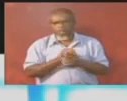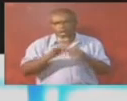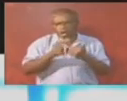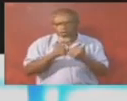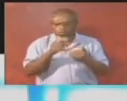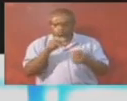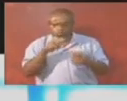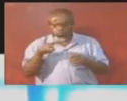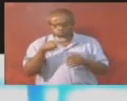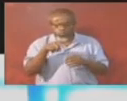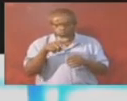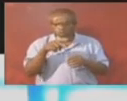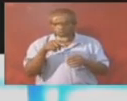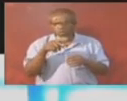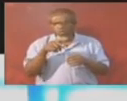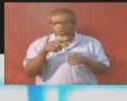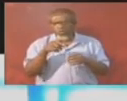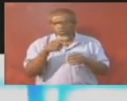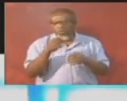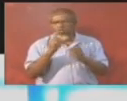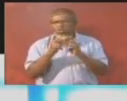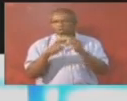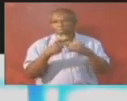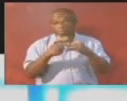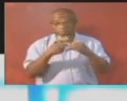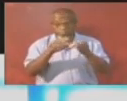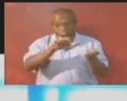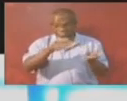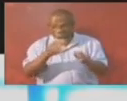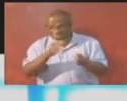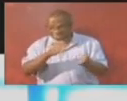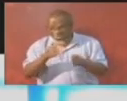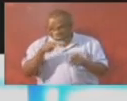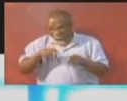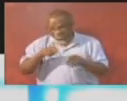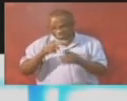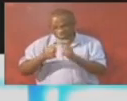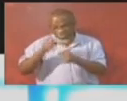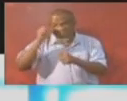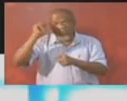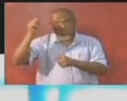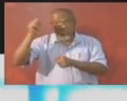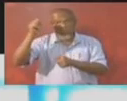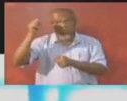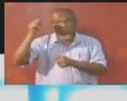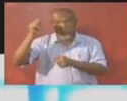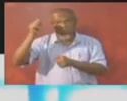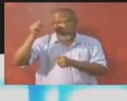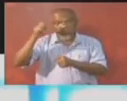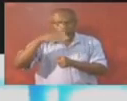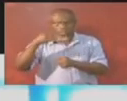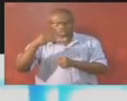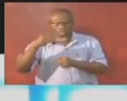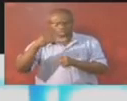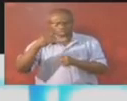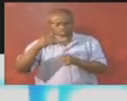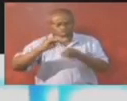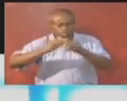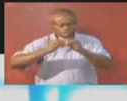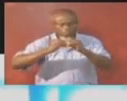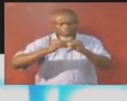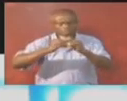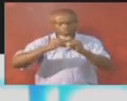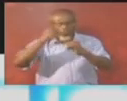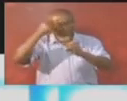COVID in Trinidad and Tobago? And secondly, as it pertains to data on children